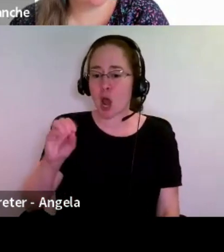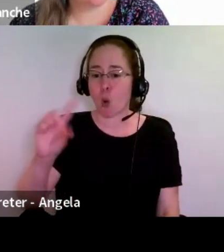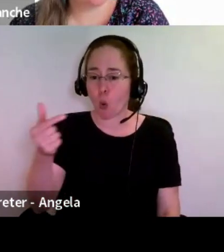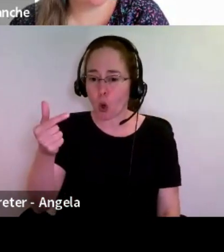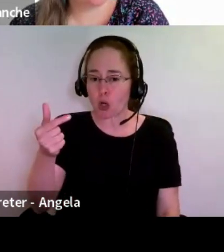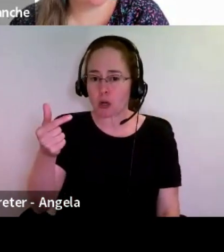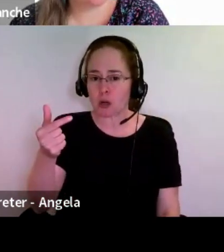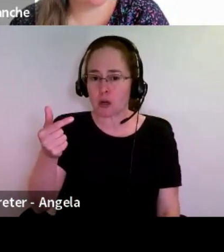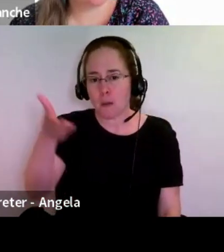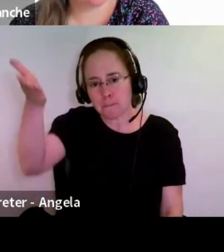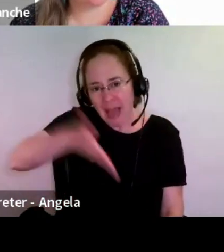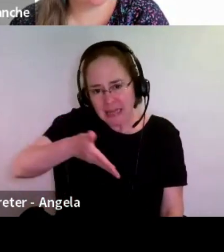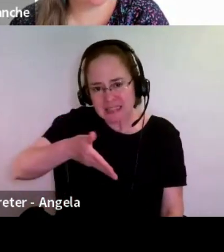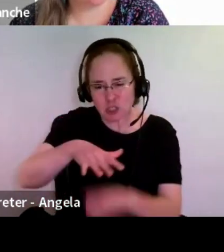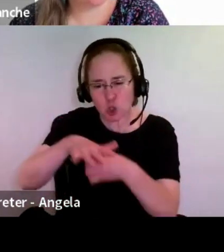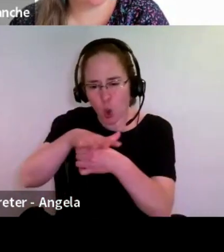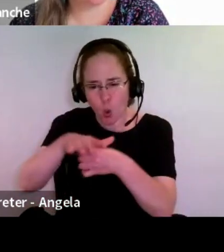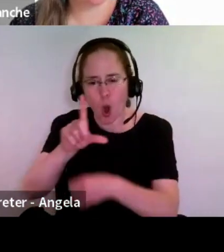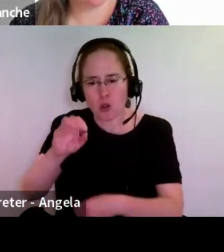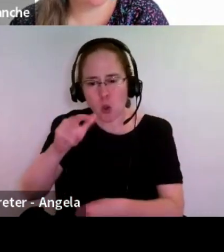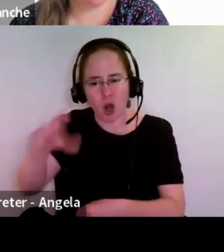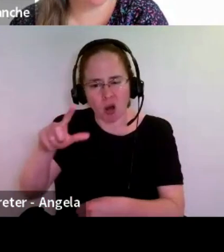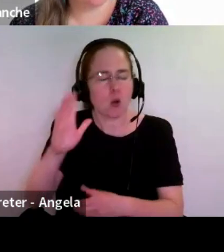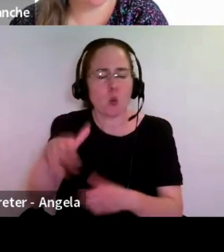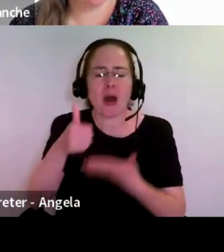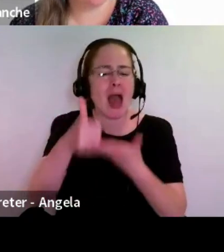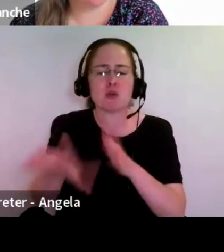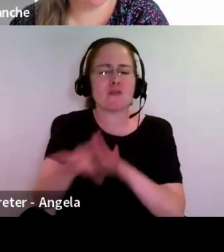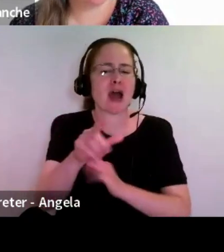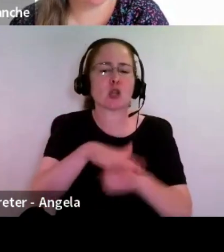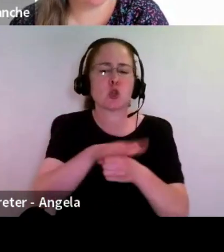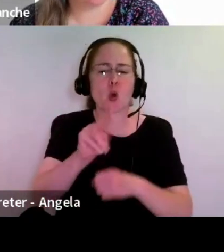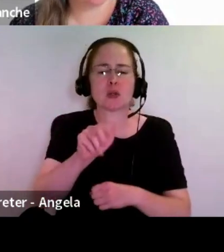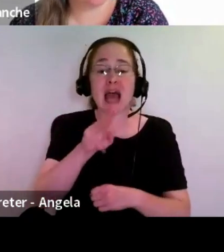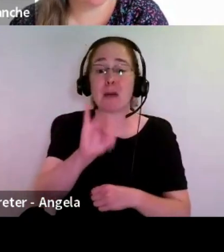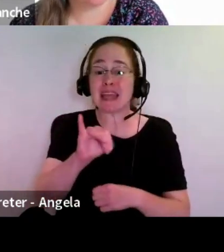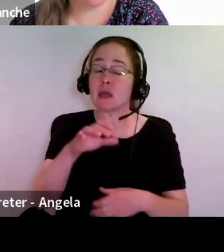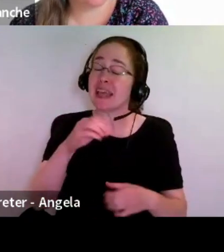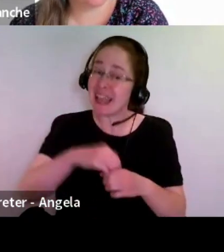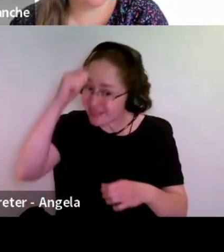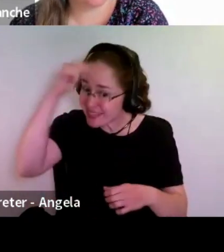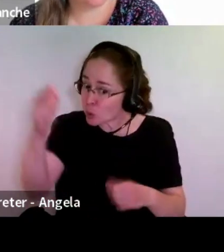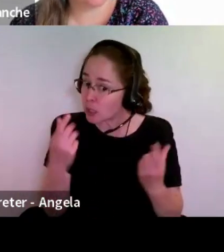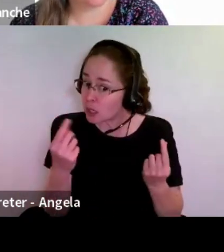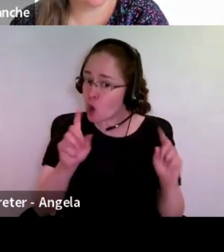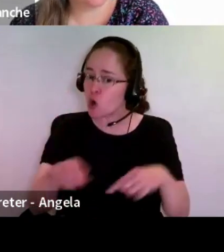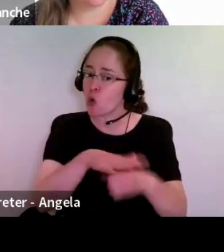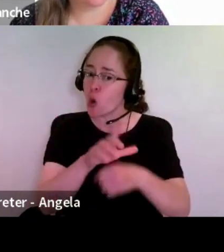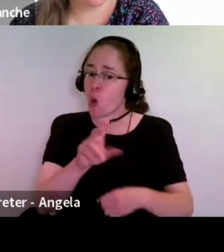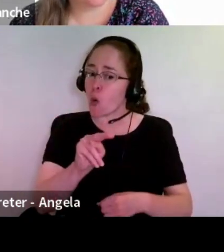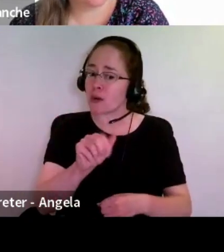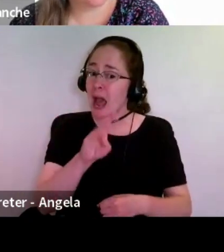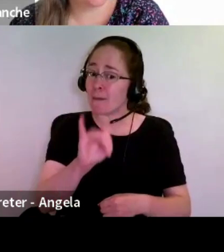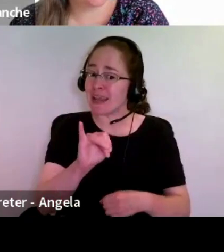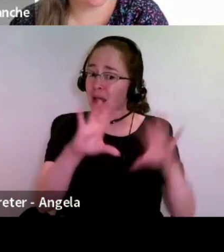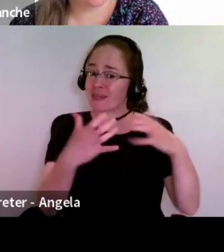can /local. Anyway, it'll tell you to find your local NAMI. And theoretically, you go to your local NAMI and classes